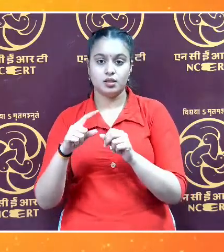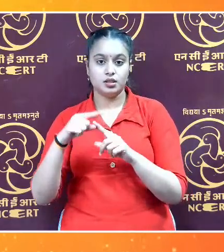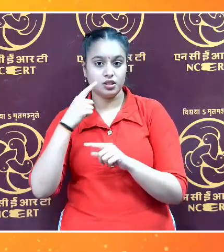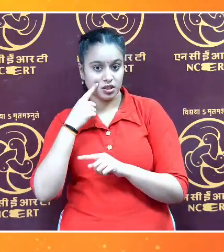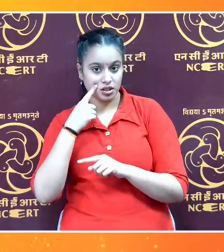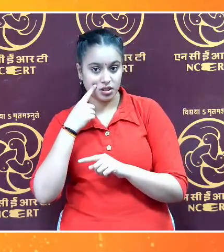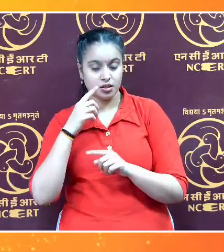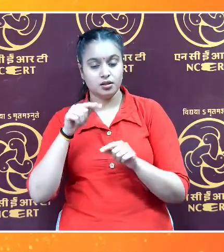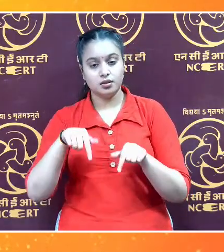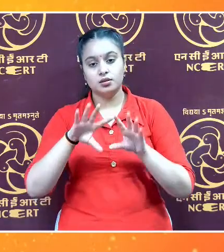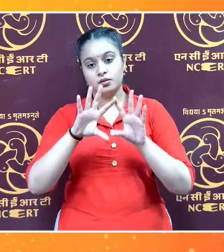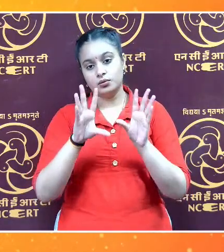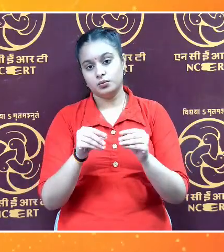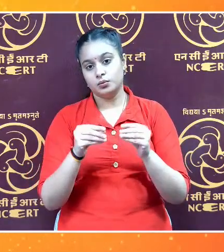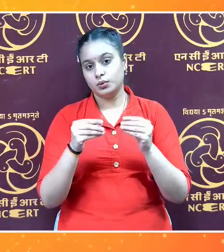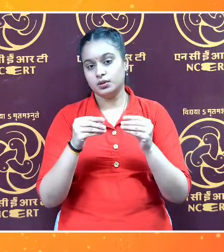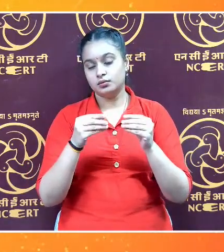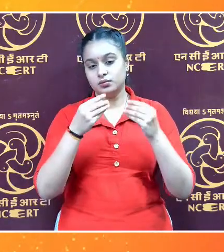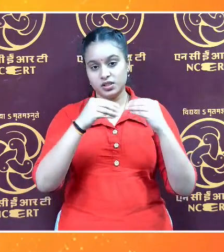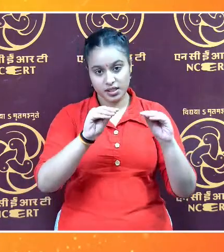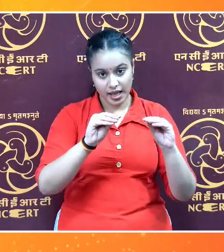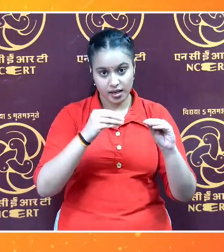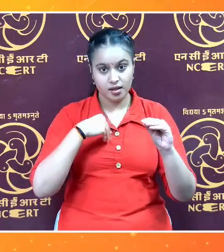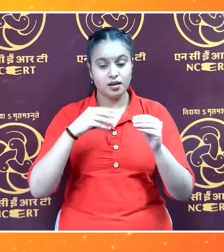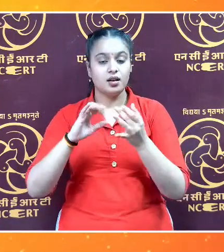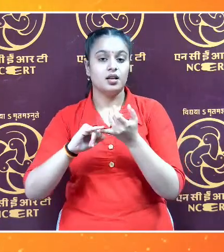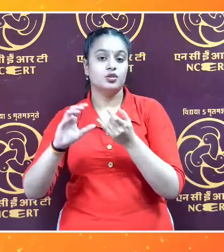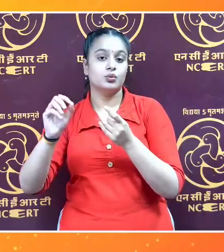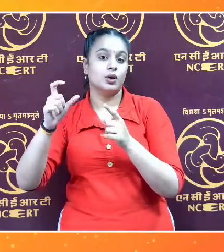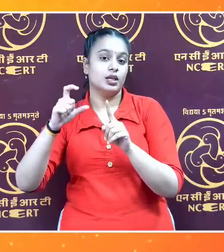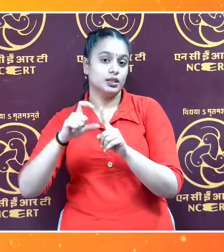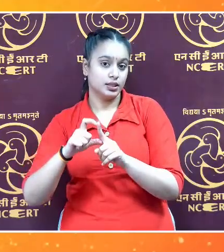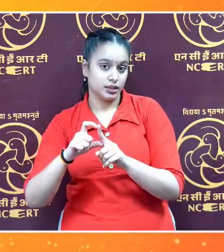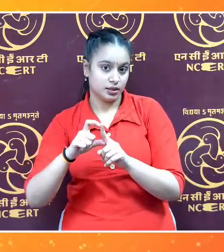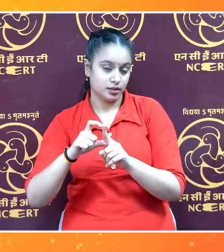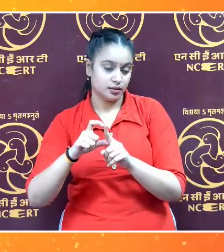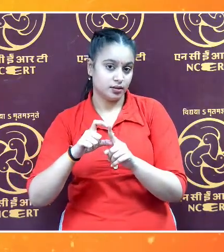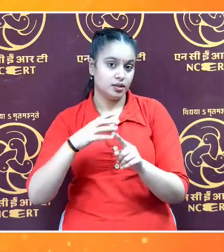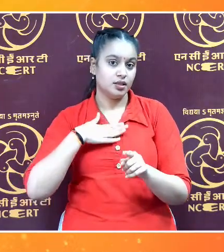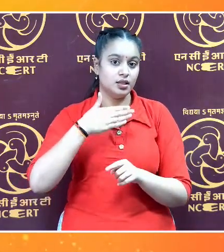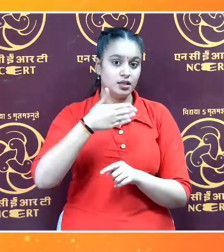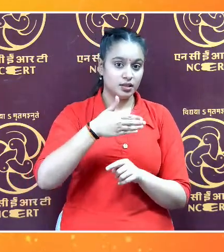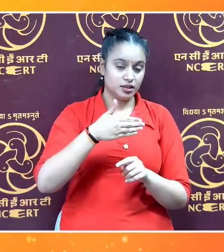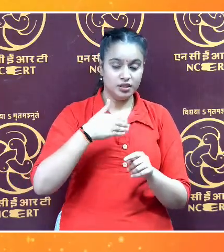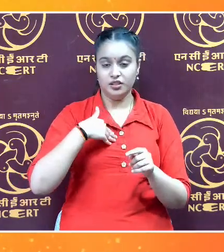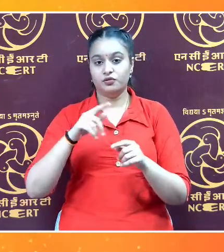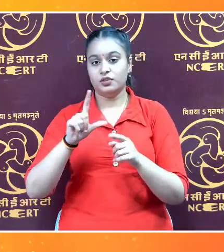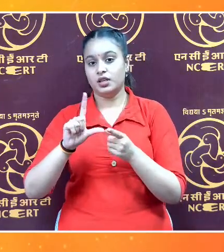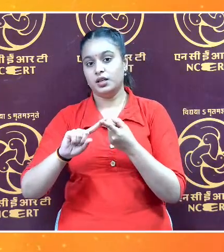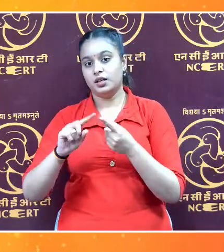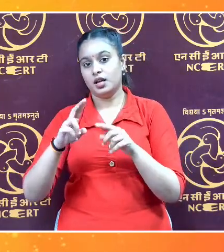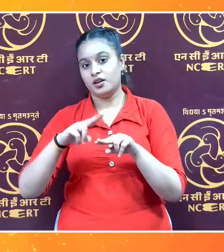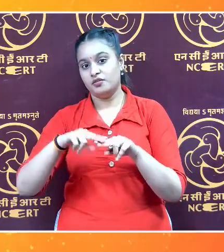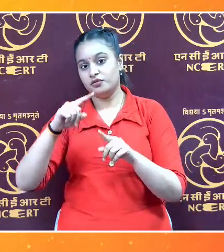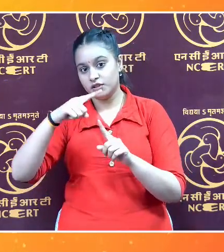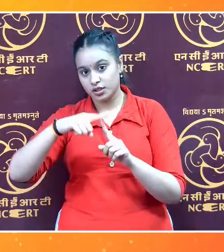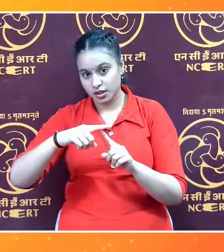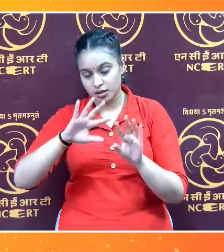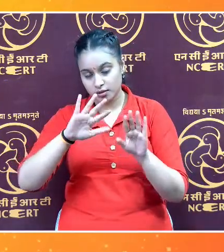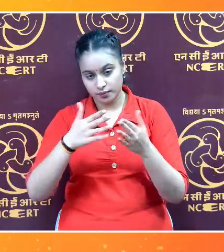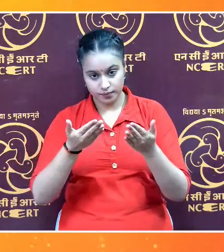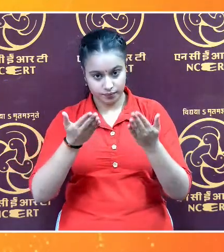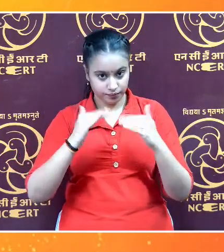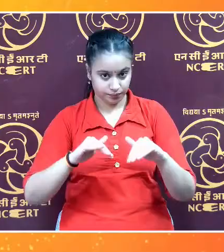Went. Sell, sold. Sold. Take, Took. Leave, Left. win, Won. won, and